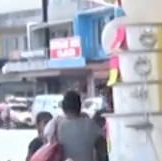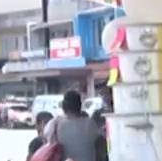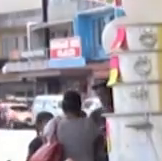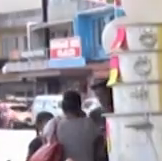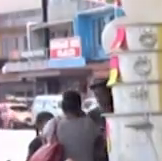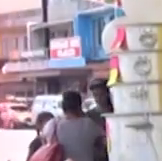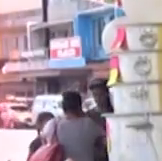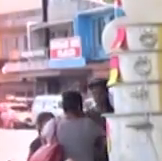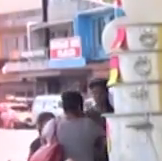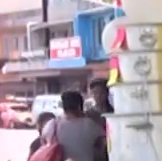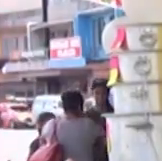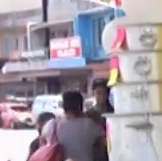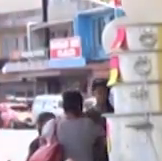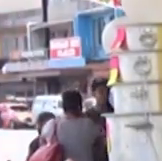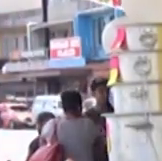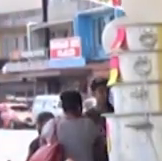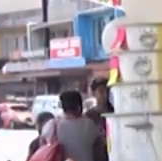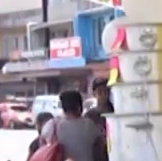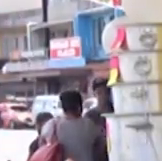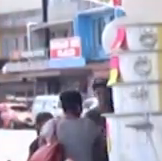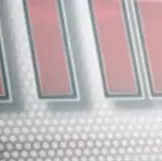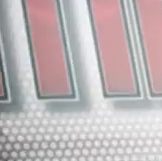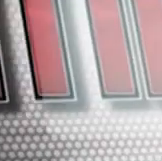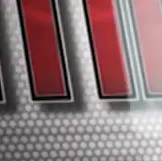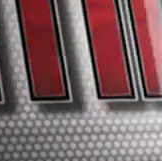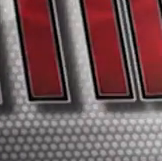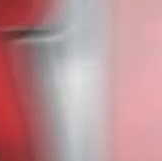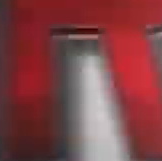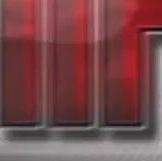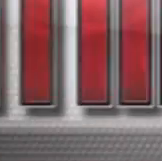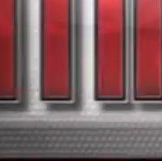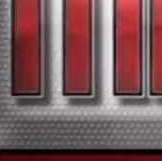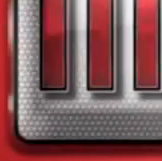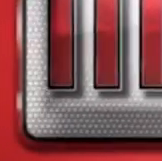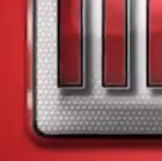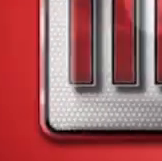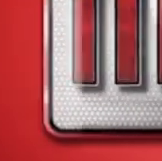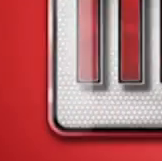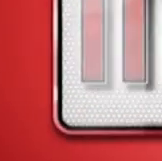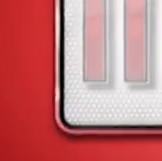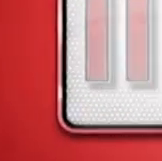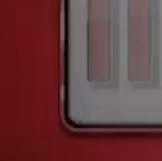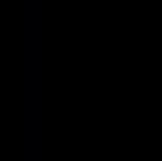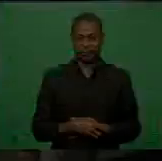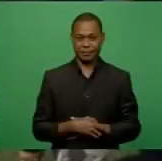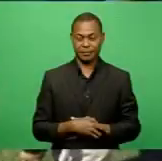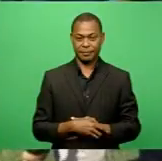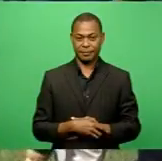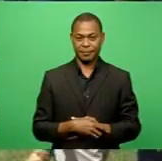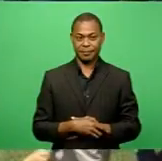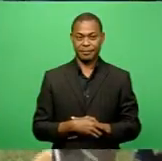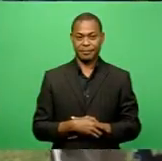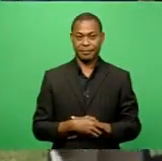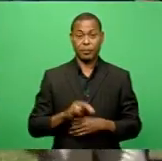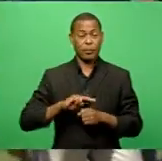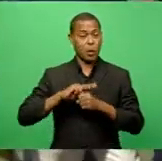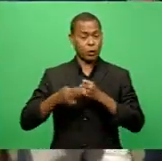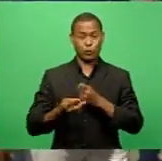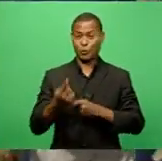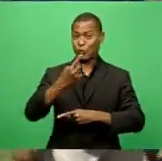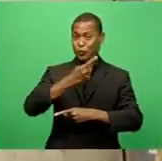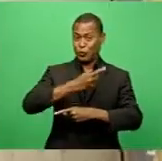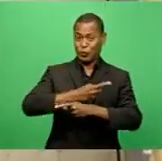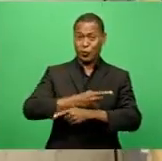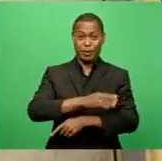and I'm from Karavi. And Mirchi FM, it's hot. Mirchi FM, it's hot. In the news